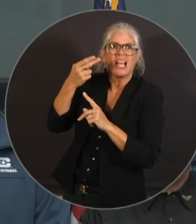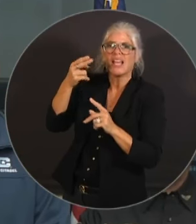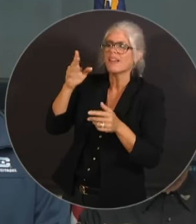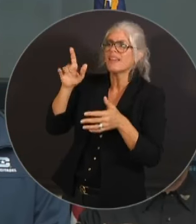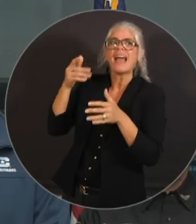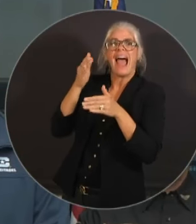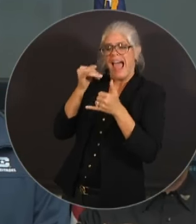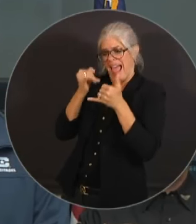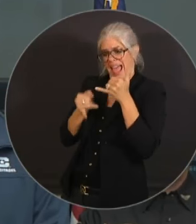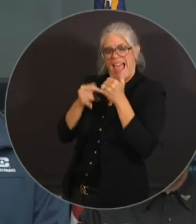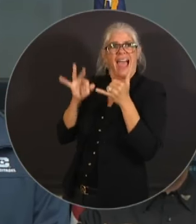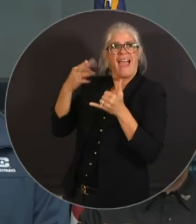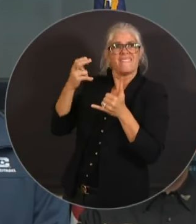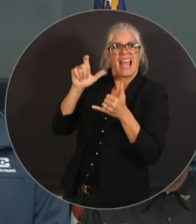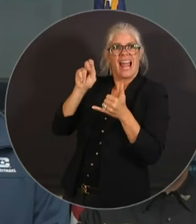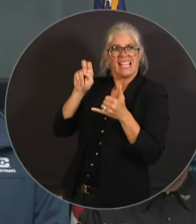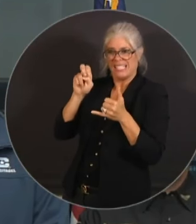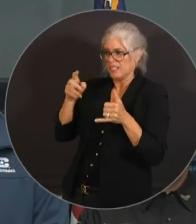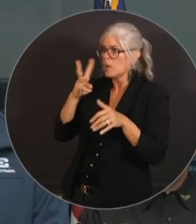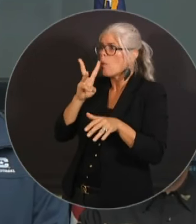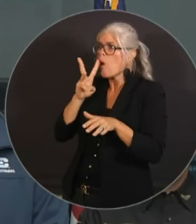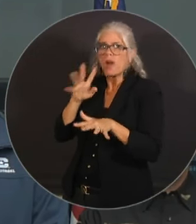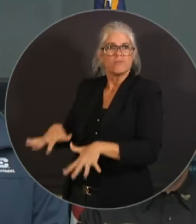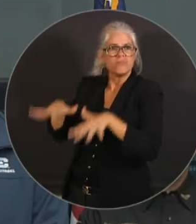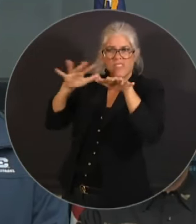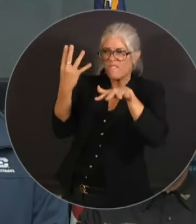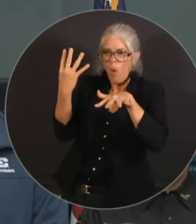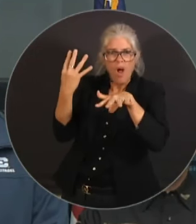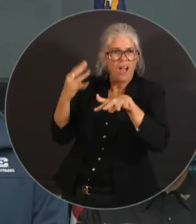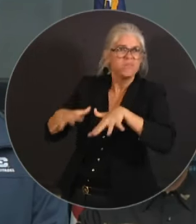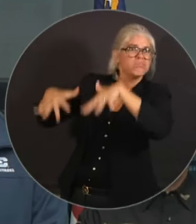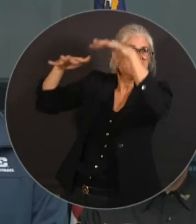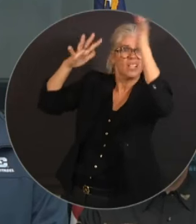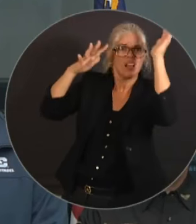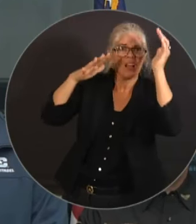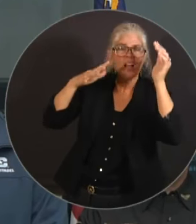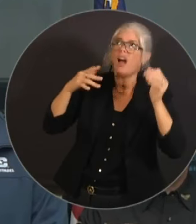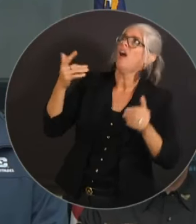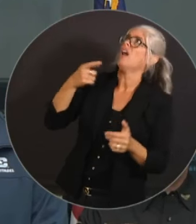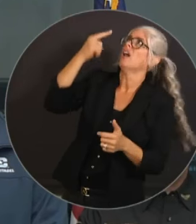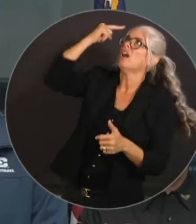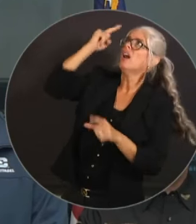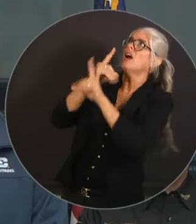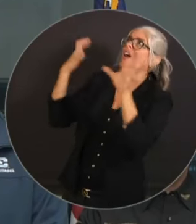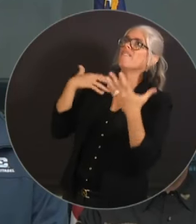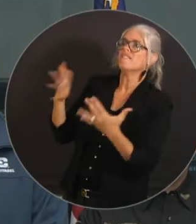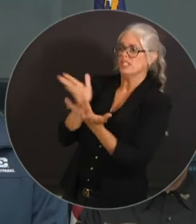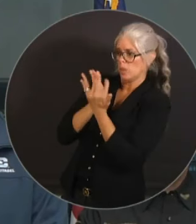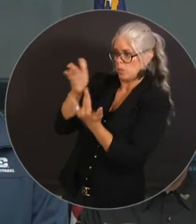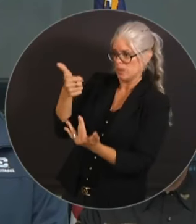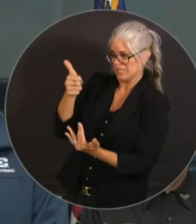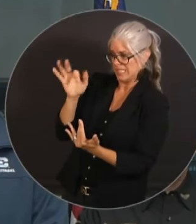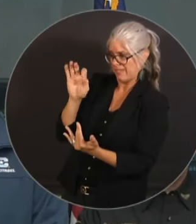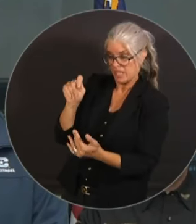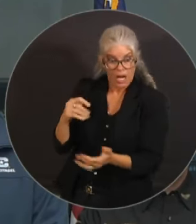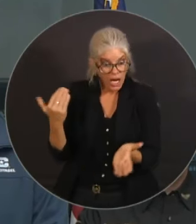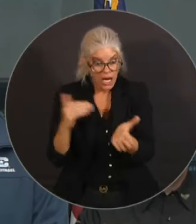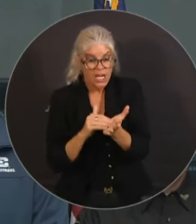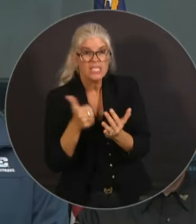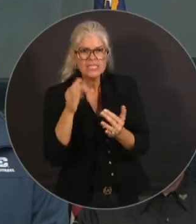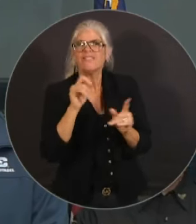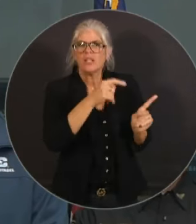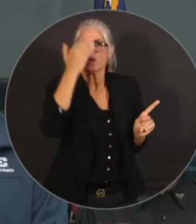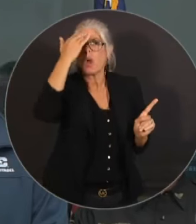I got 4 feet on Helene. Why would I want to stick around for 10 feet with this potentially? And so I think you see a lot of people